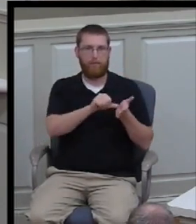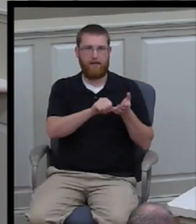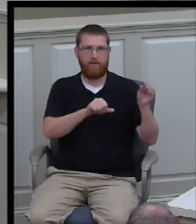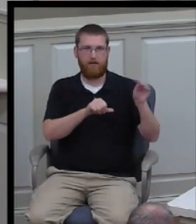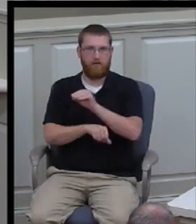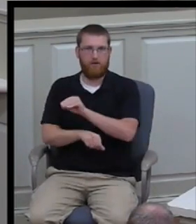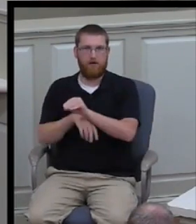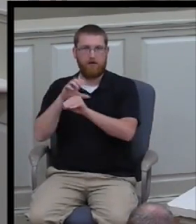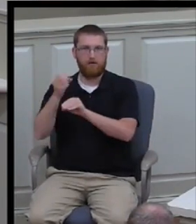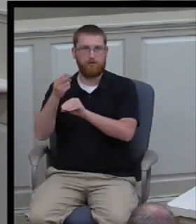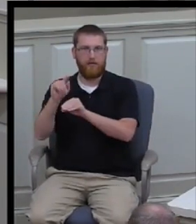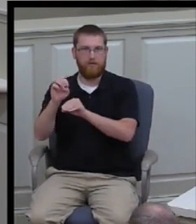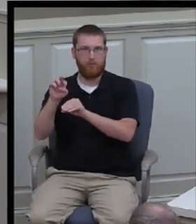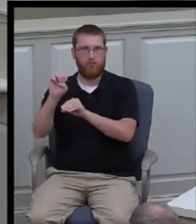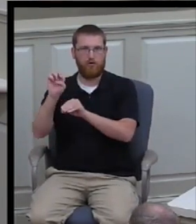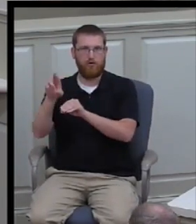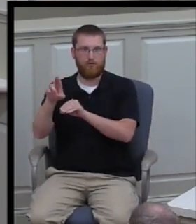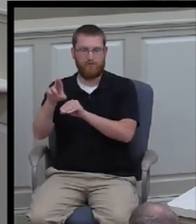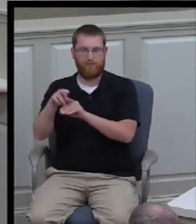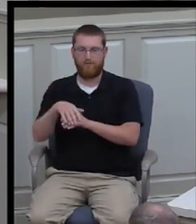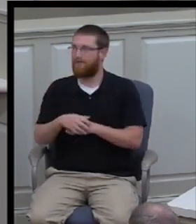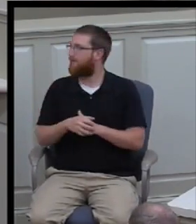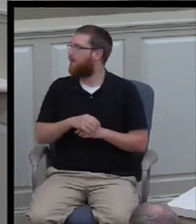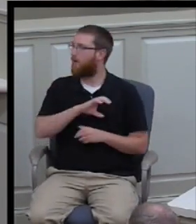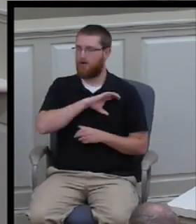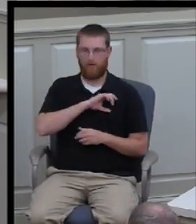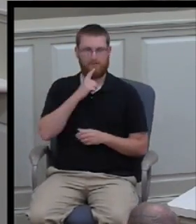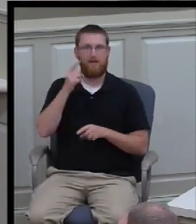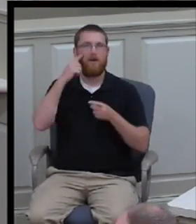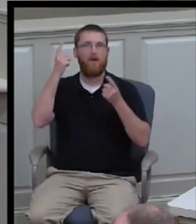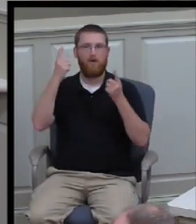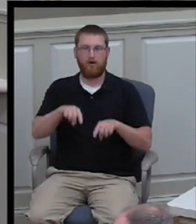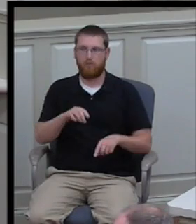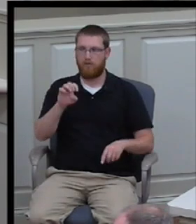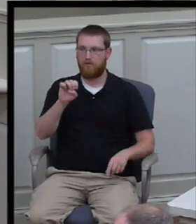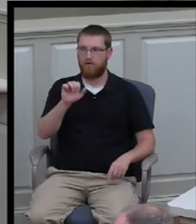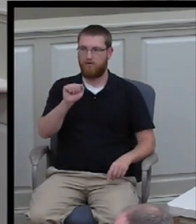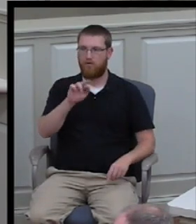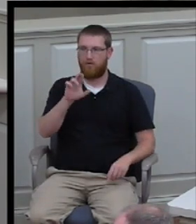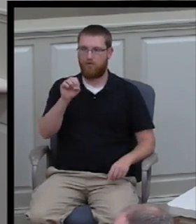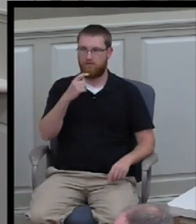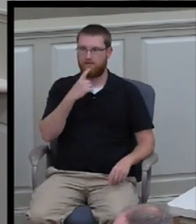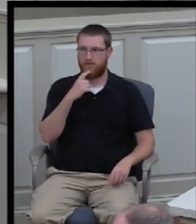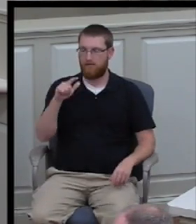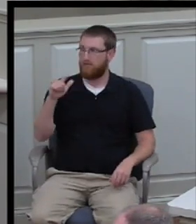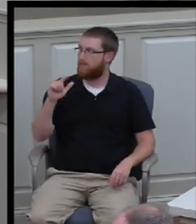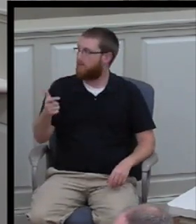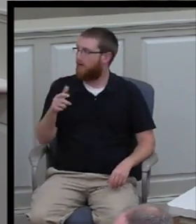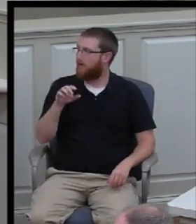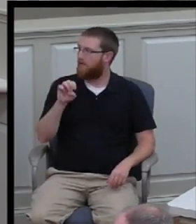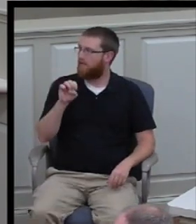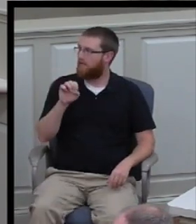funds. I move what Earl said. We have a We already motion have to the what motion, Earl don't we? said. Is there a second to what Earl